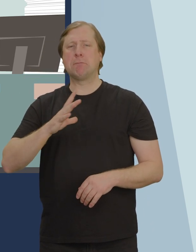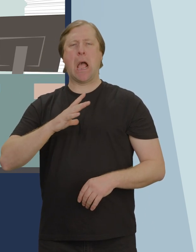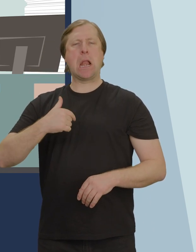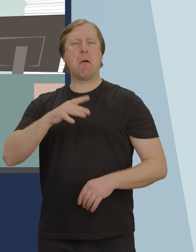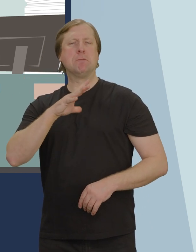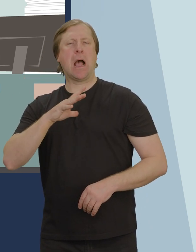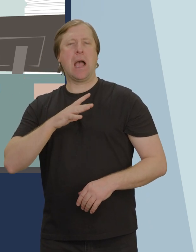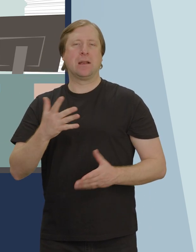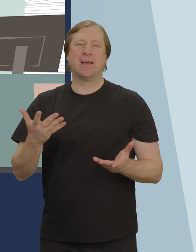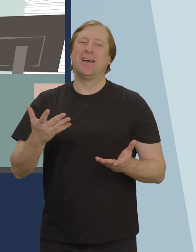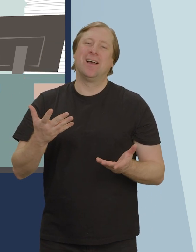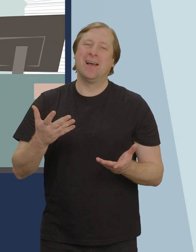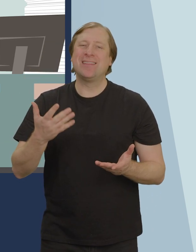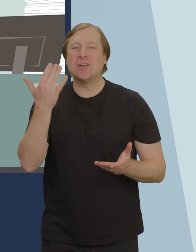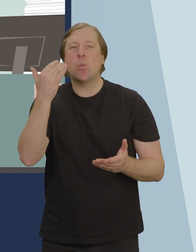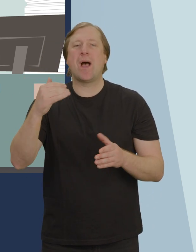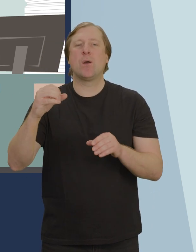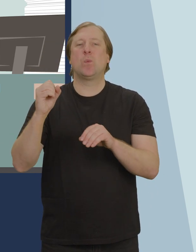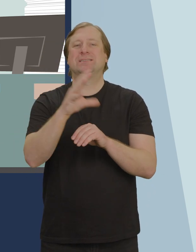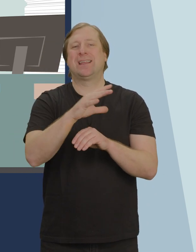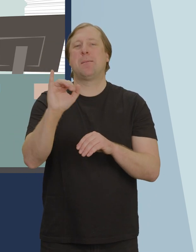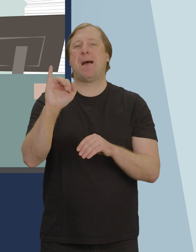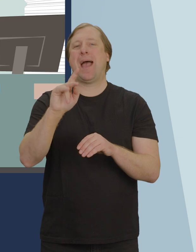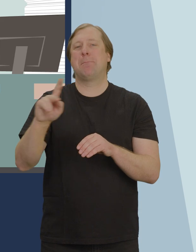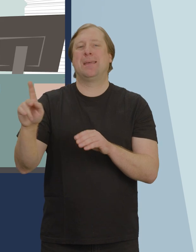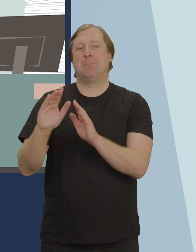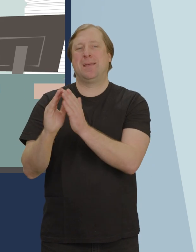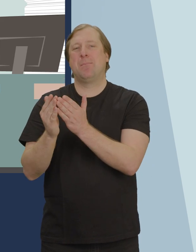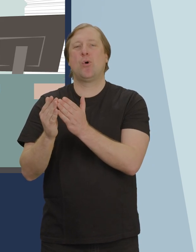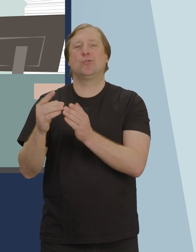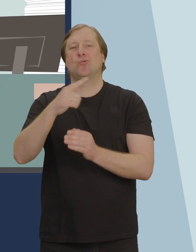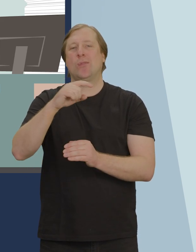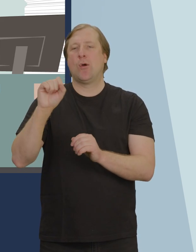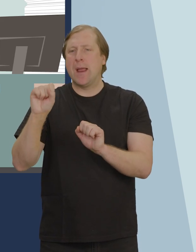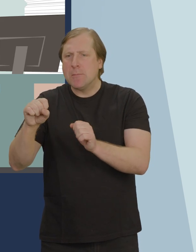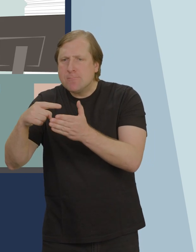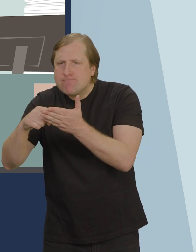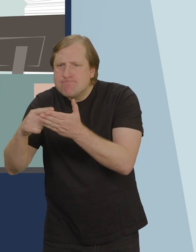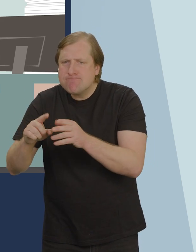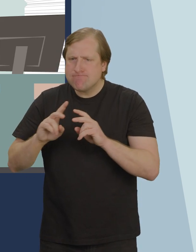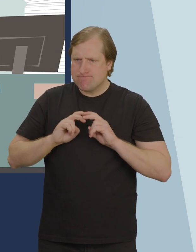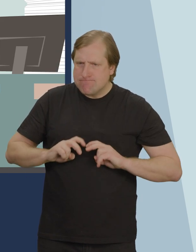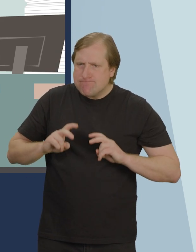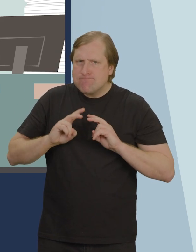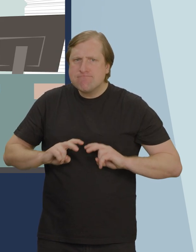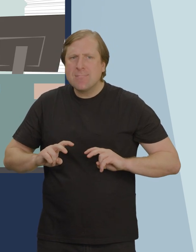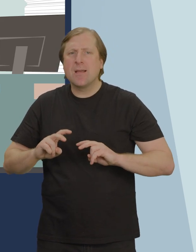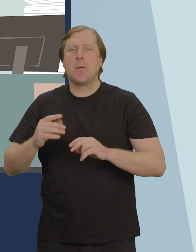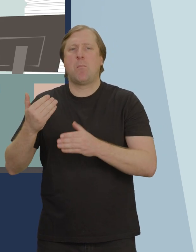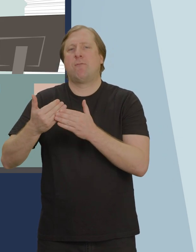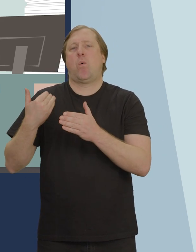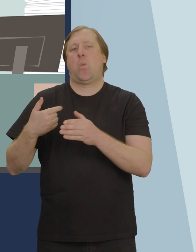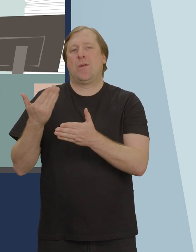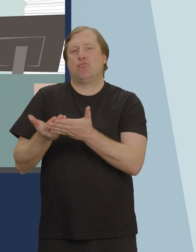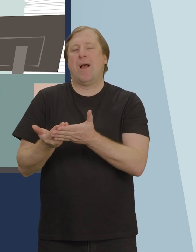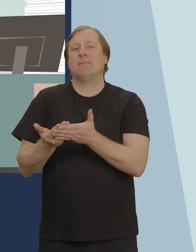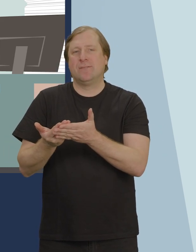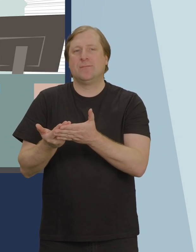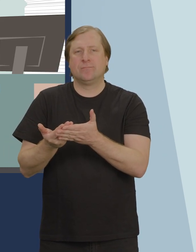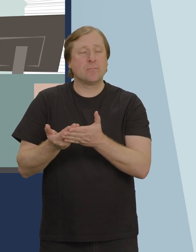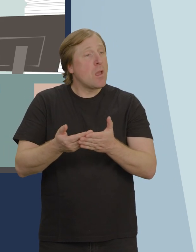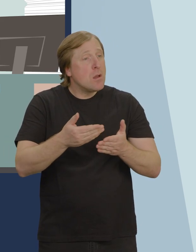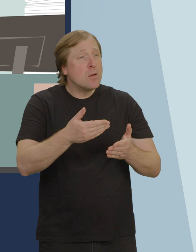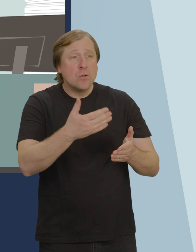they're fine? That's why we send them the IPP guide, so that they can do some of the detective work before we even get there. So